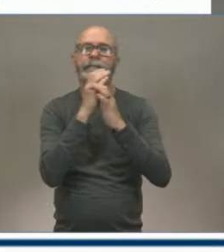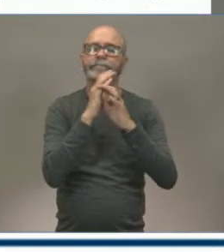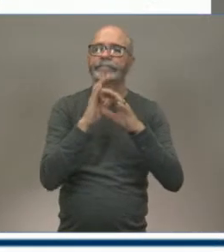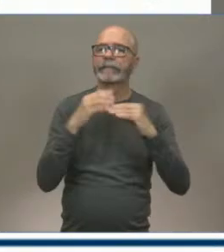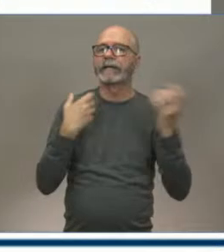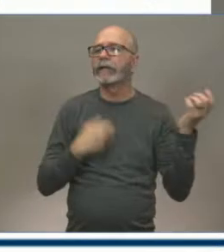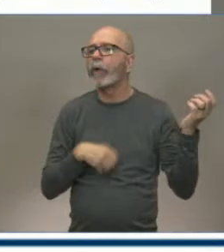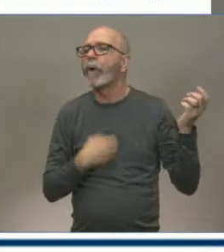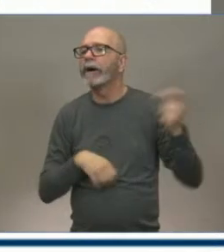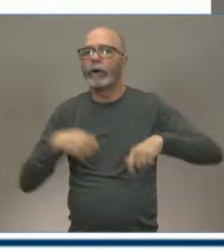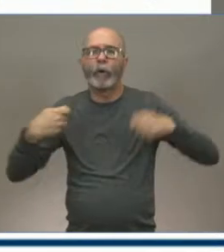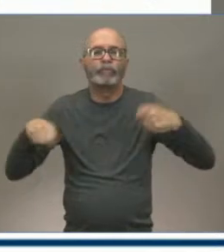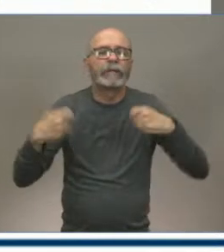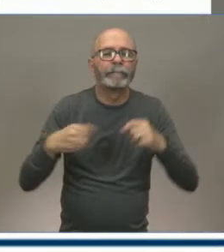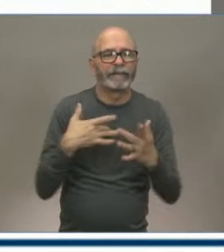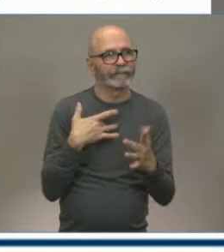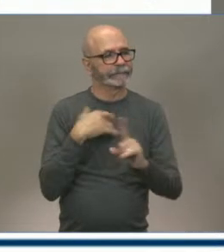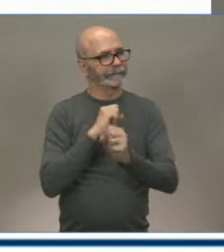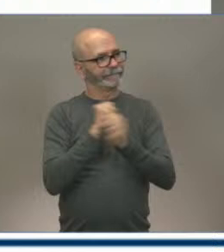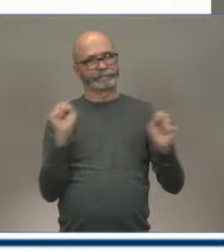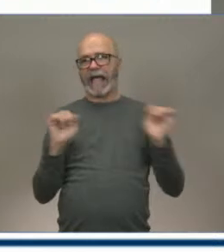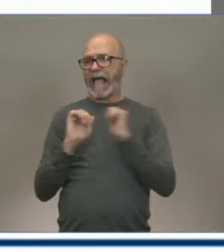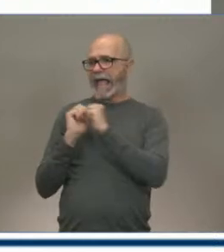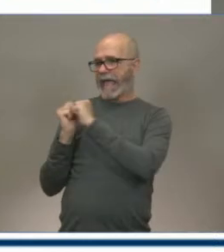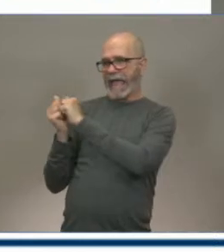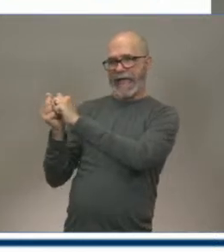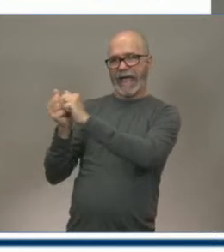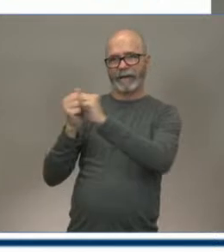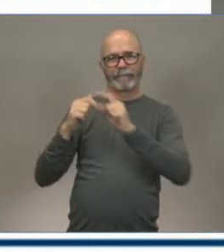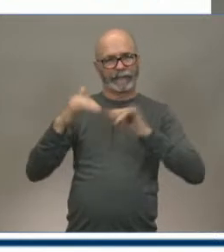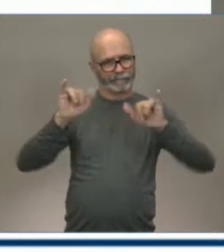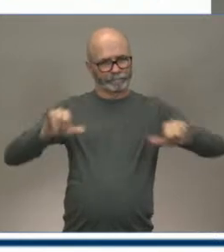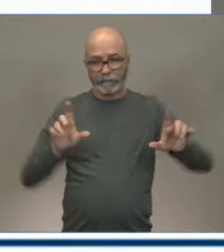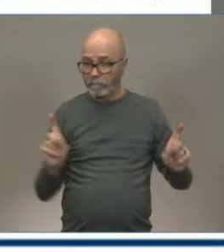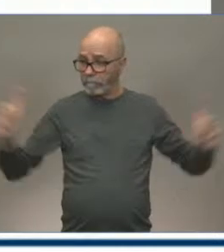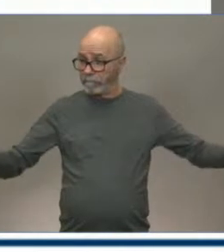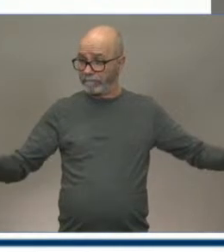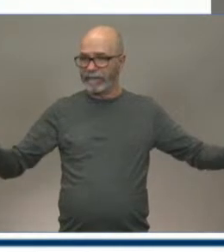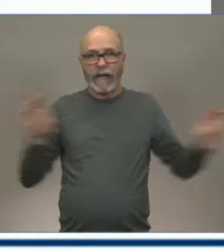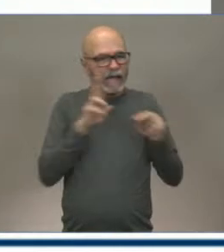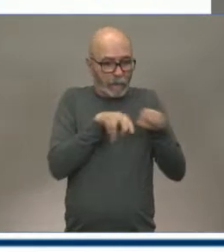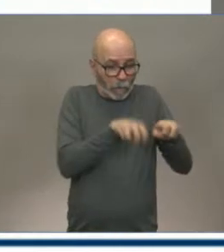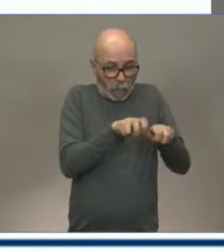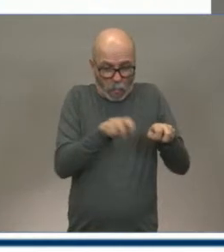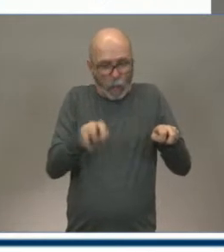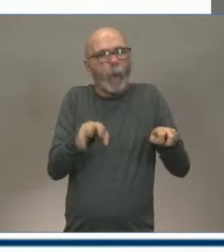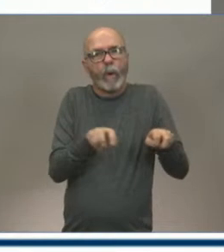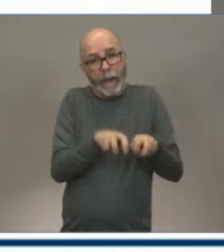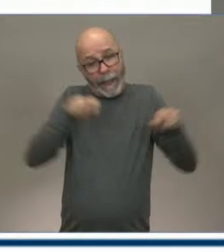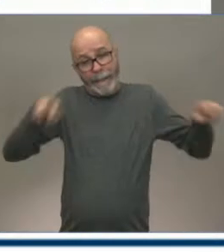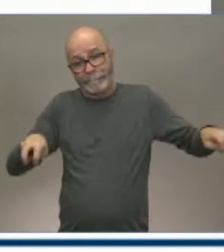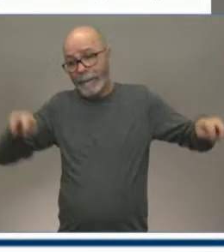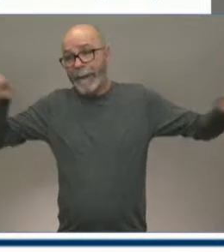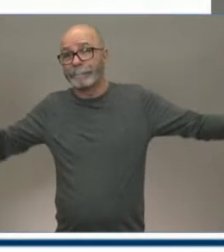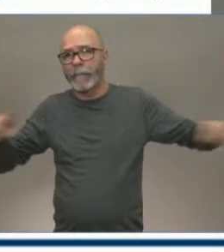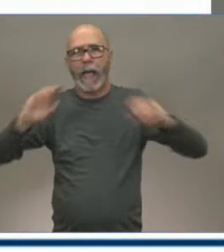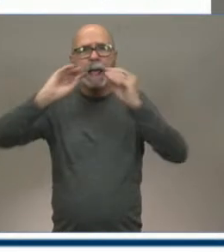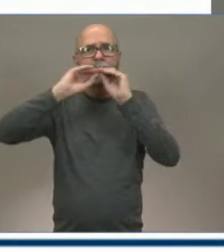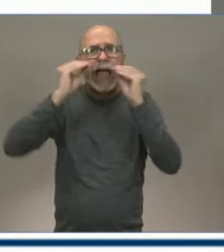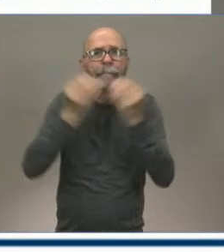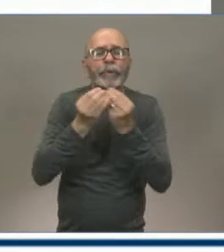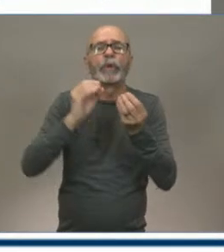there's physical distancing in place, limiting numbers, limiting the time, the length of classes, things like